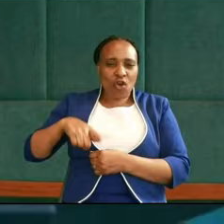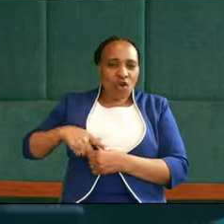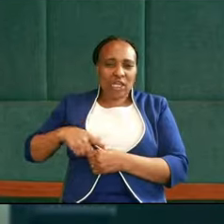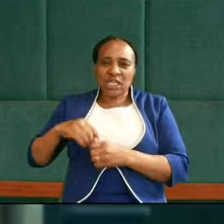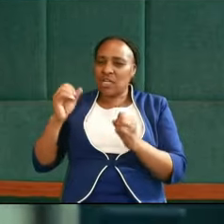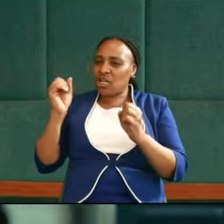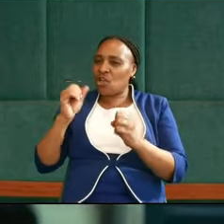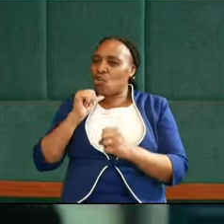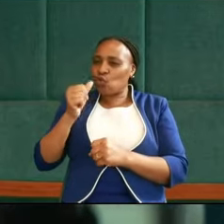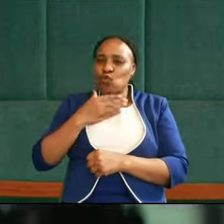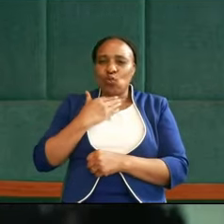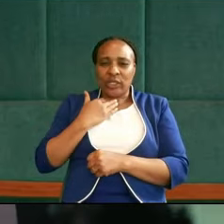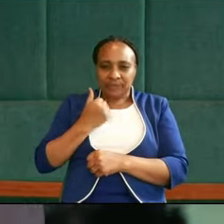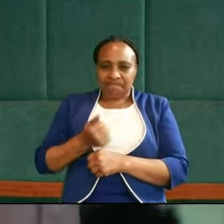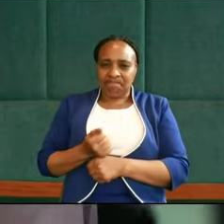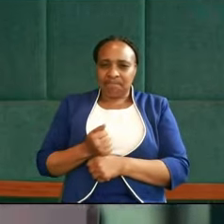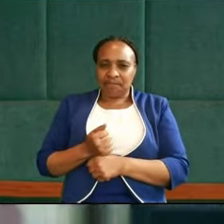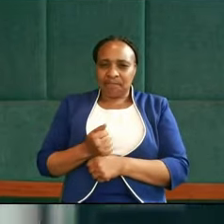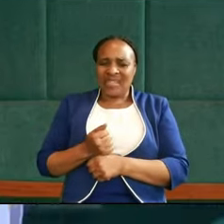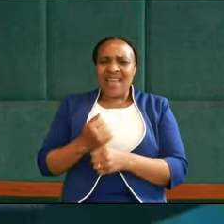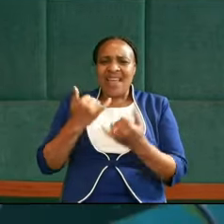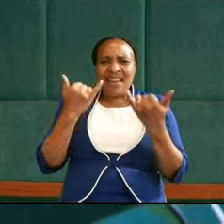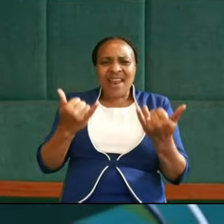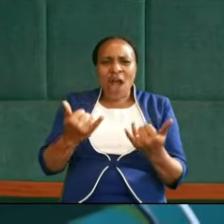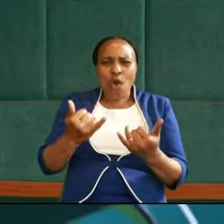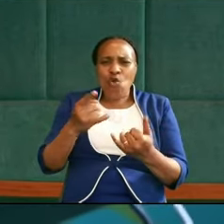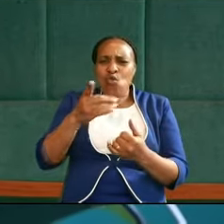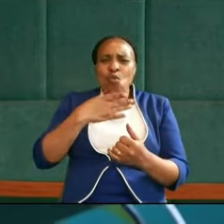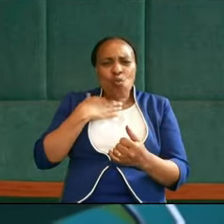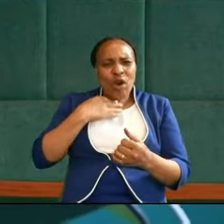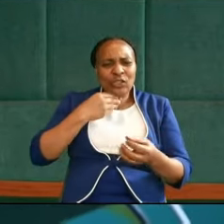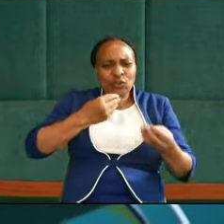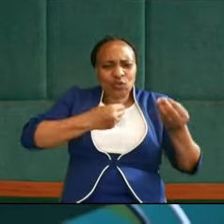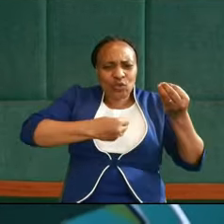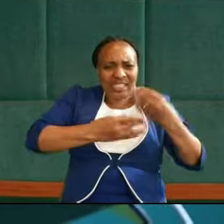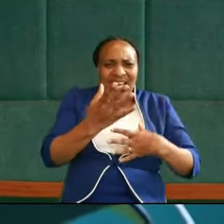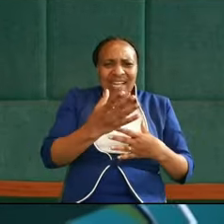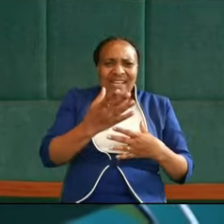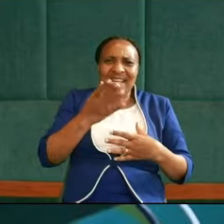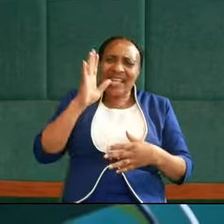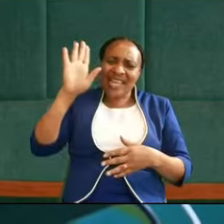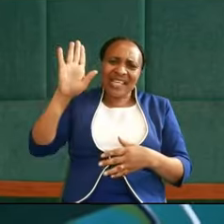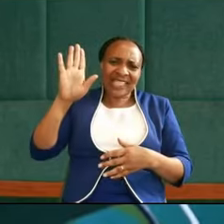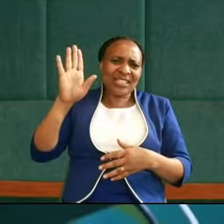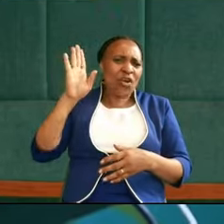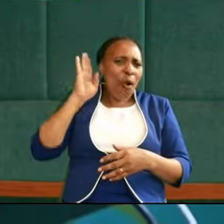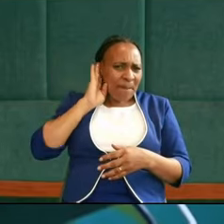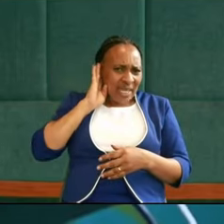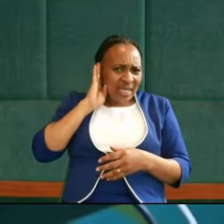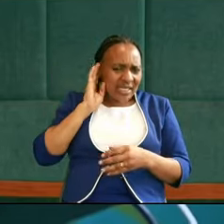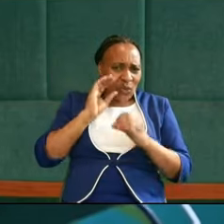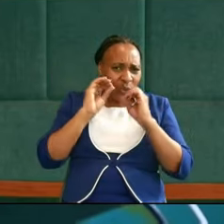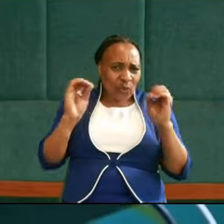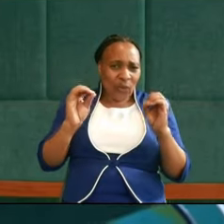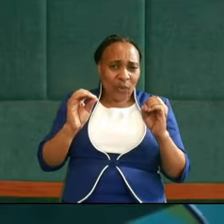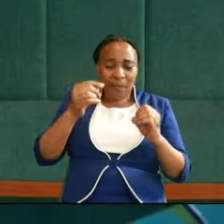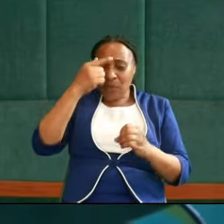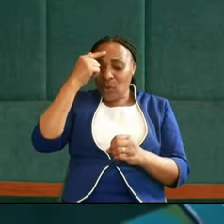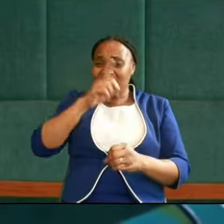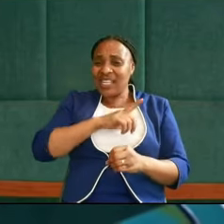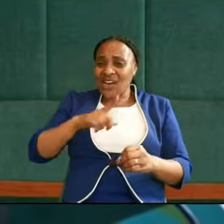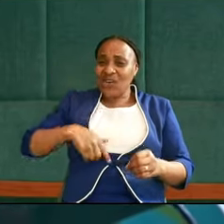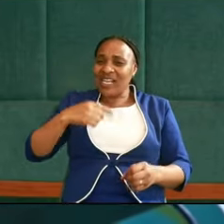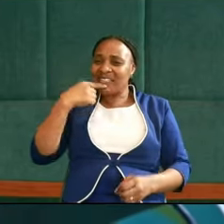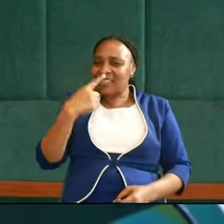words, Naboth was saying, to sell is disobedience, because God has said,